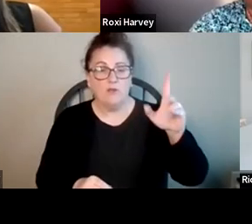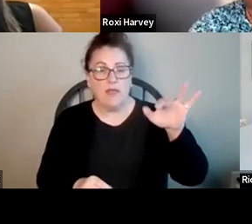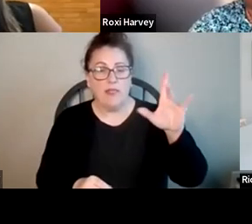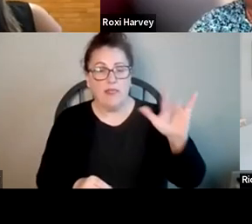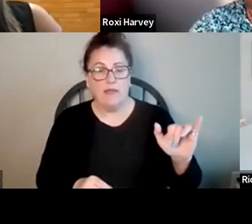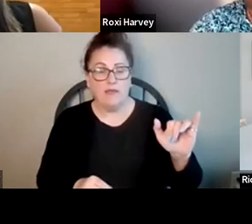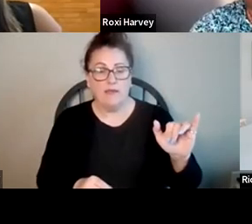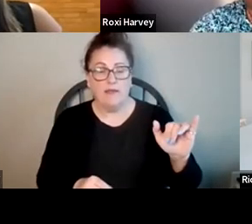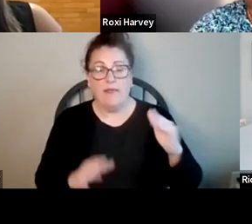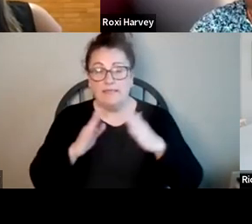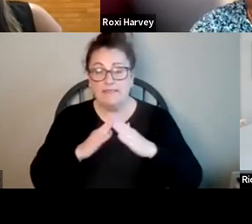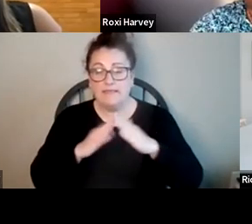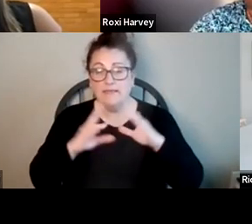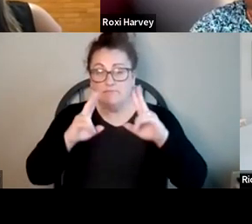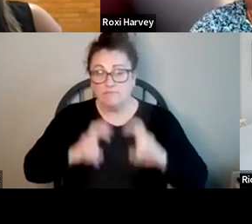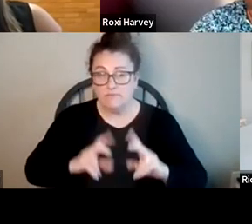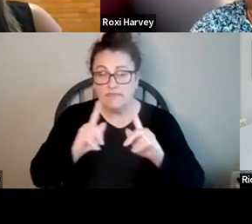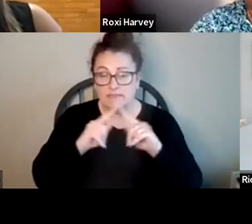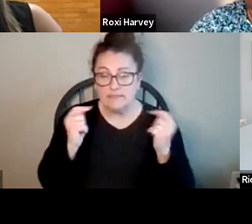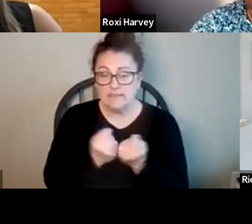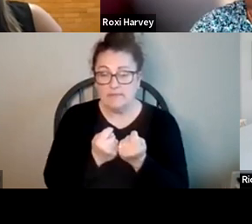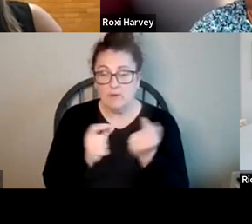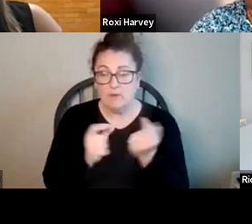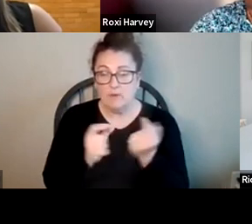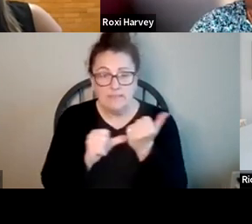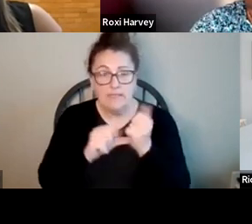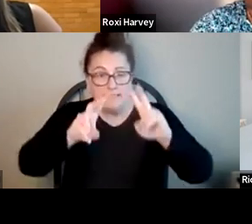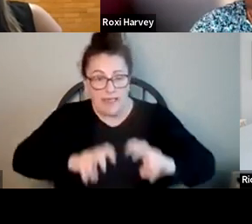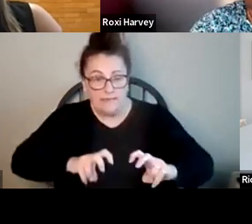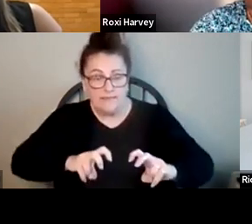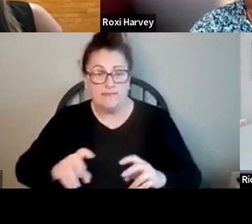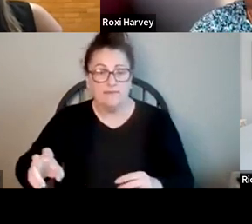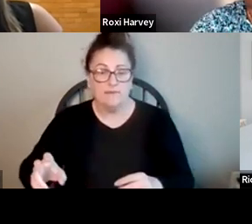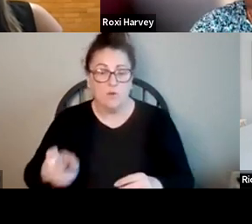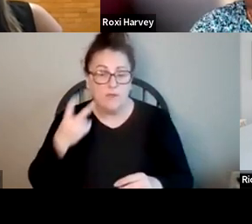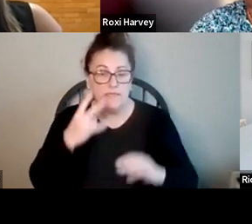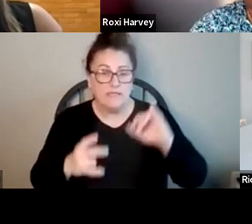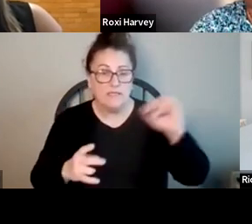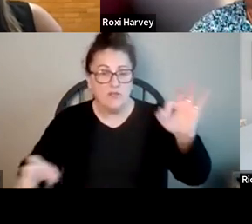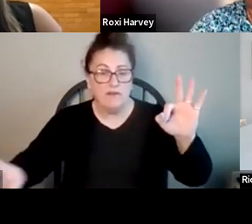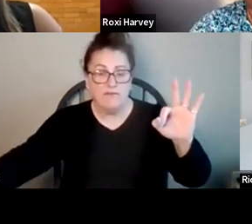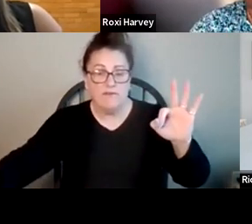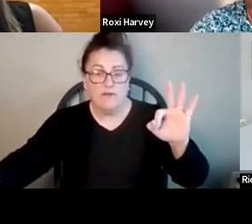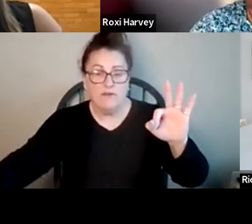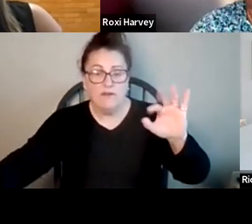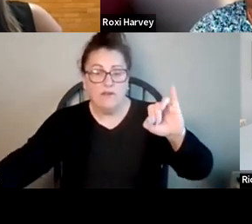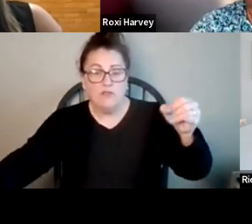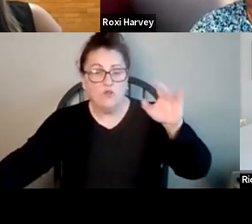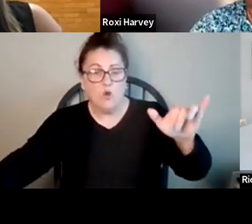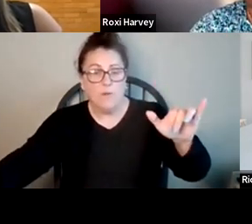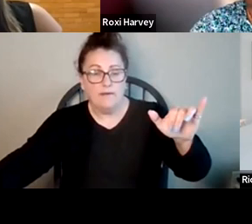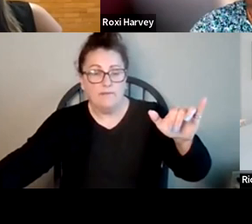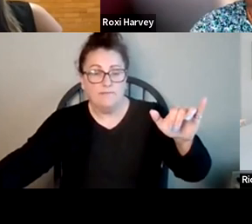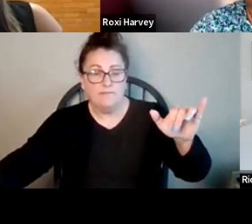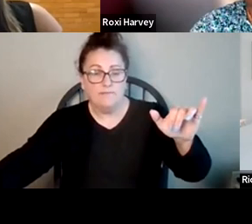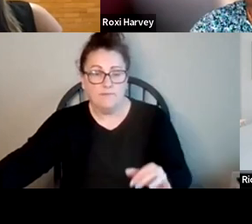city's analytics team, who will assist with the analysis. Do I see Jeff and do I see Joey? Oh, there's